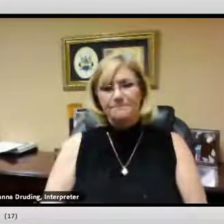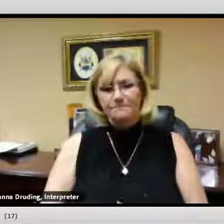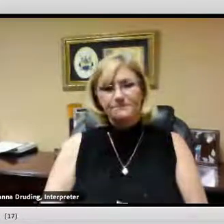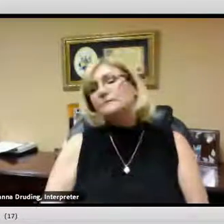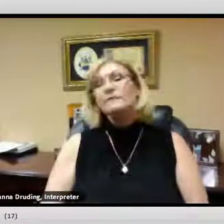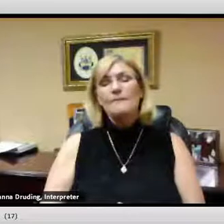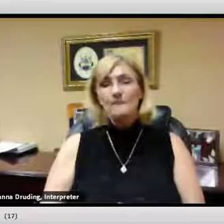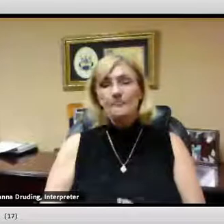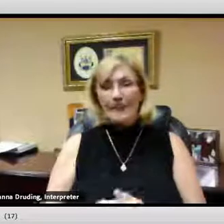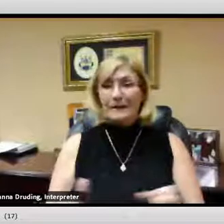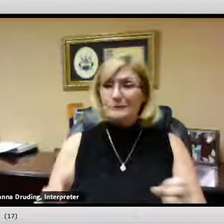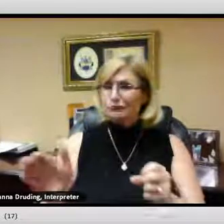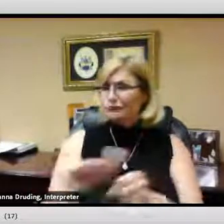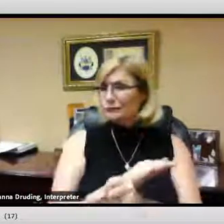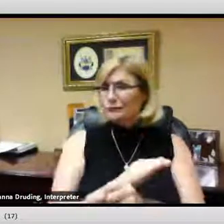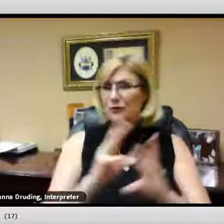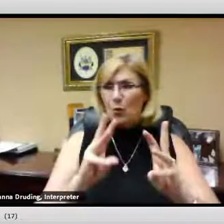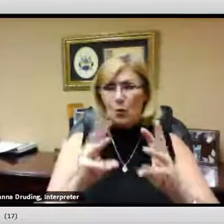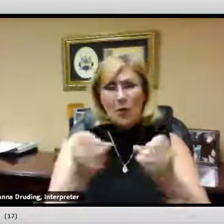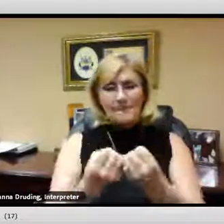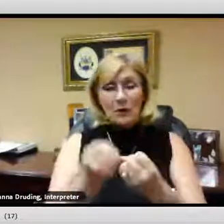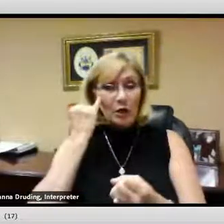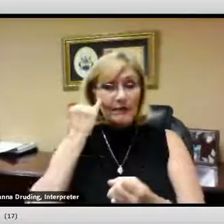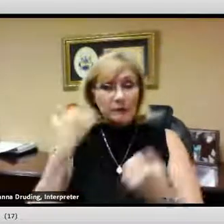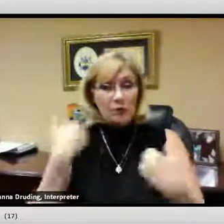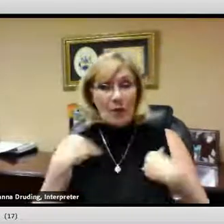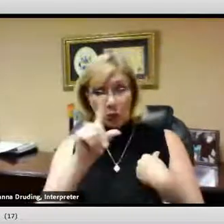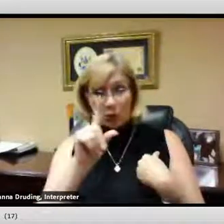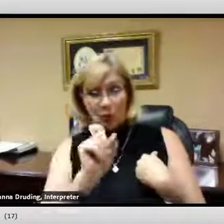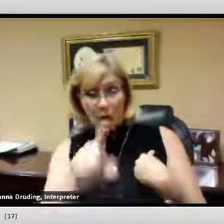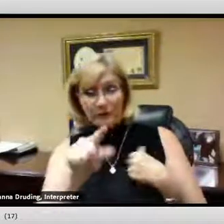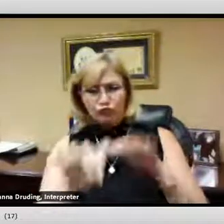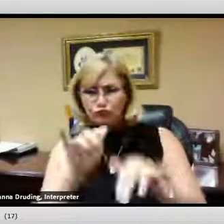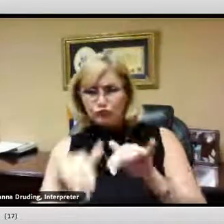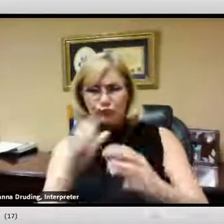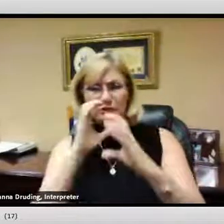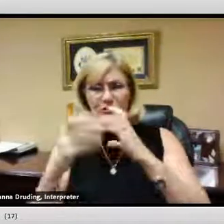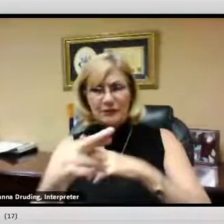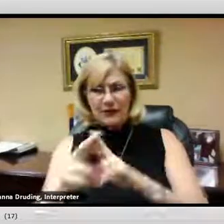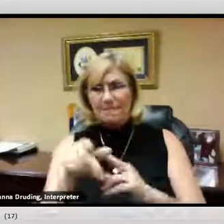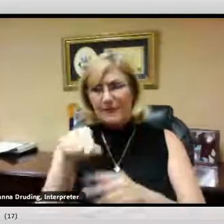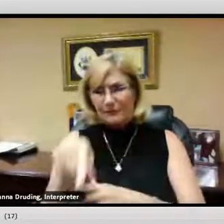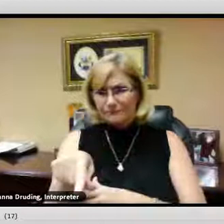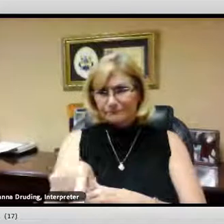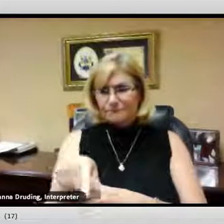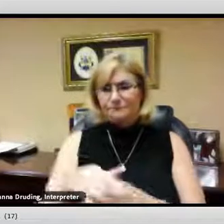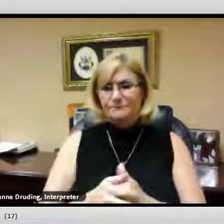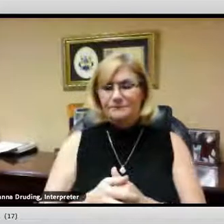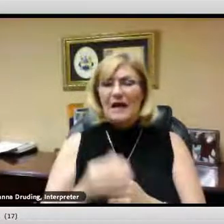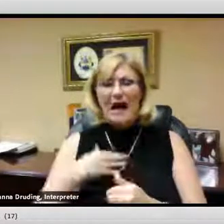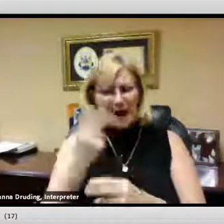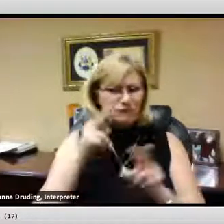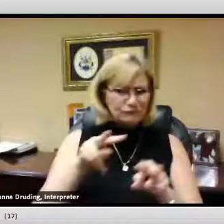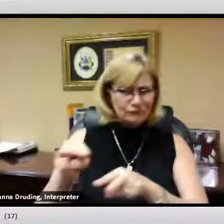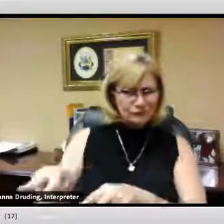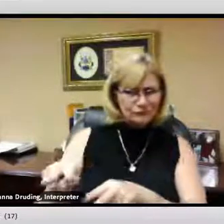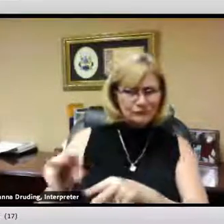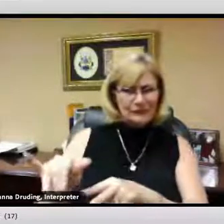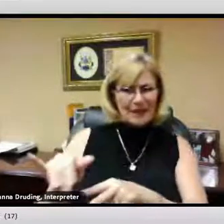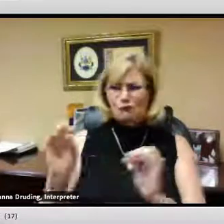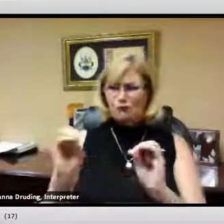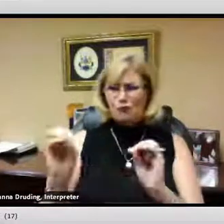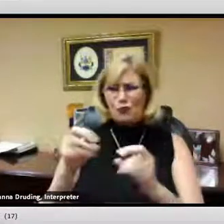And throughout the webinar, please, if you have questions, feel free to type them in chat, and I'll try to address them. I'll try to keep my eye on that. I have no